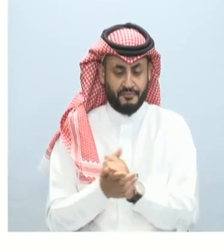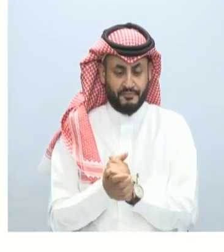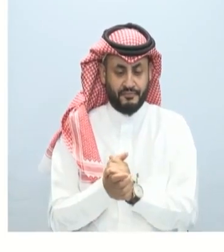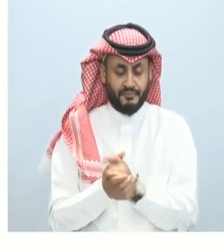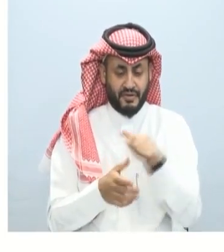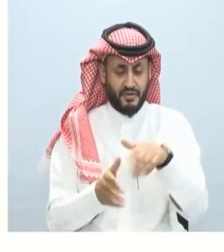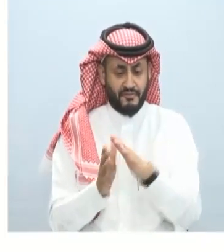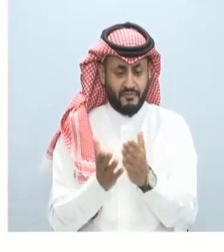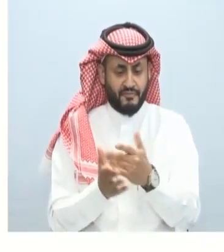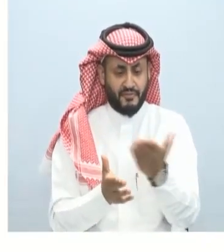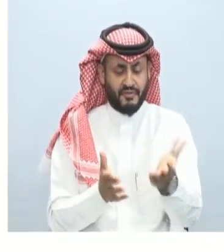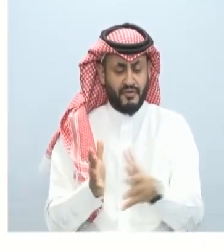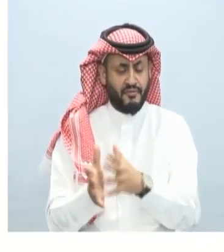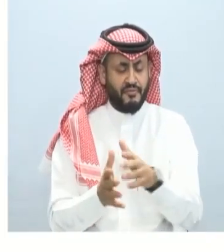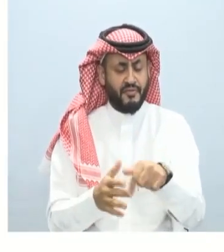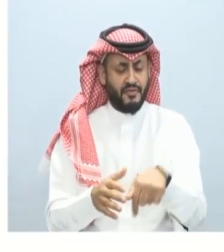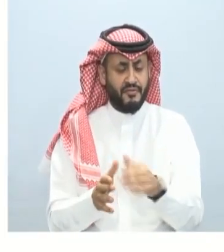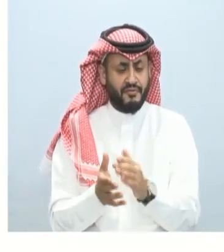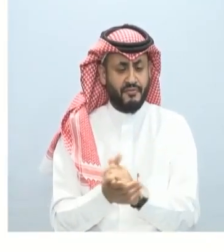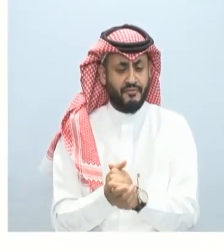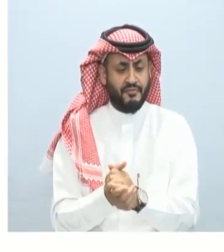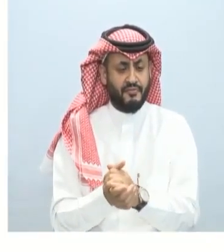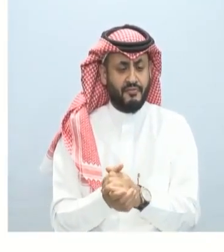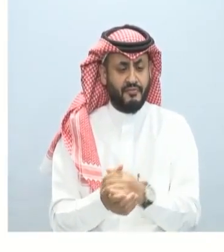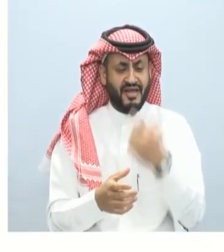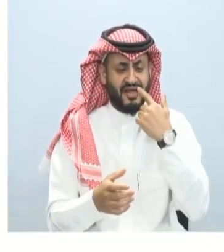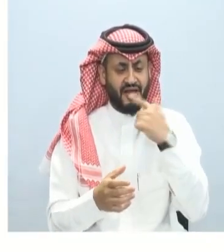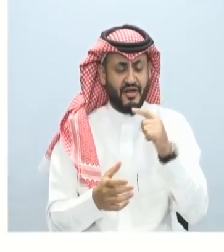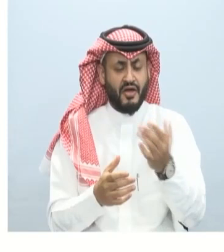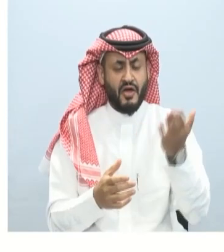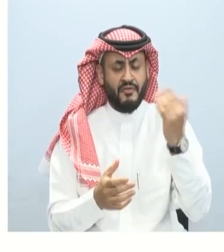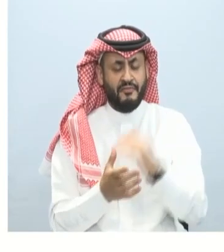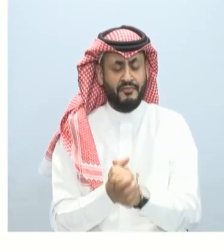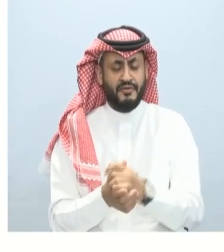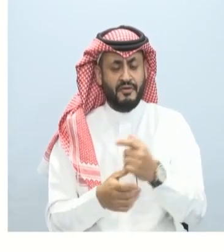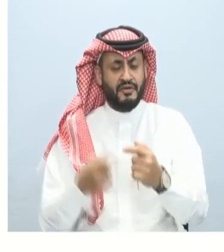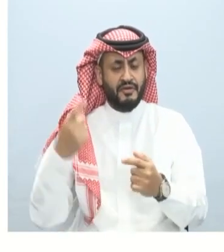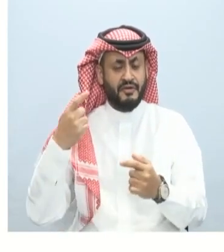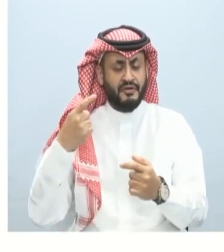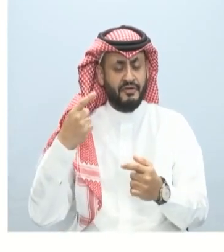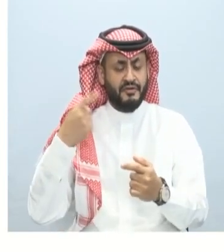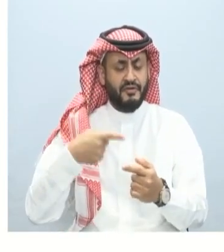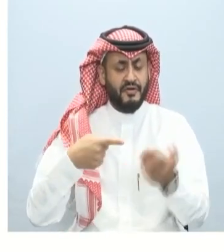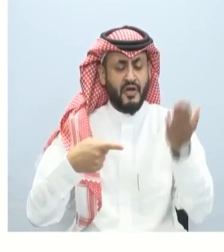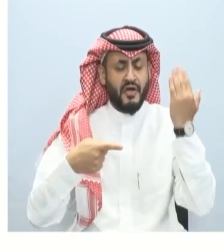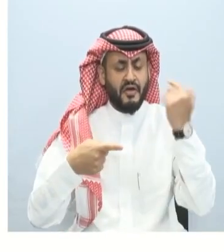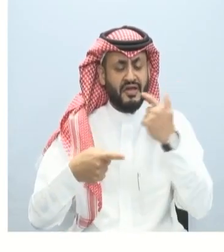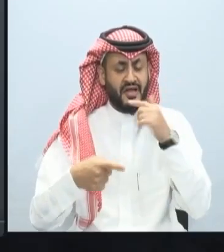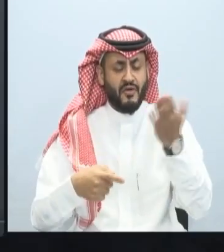book, they mentioned Asma 10 years ago. And they mentioned all the